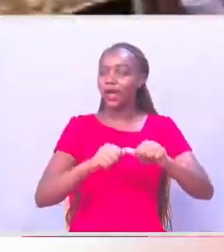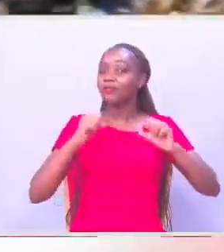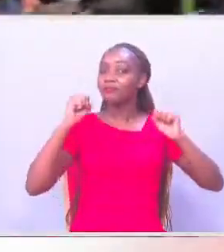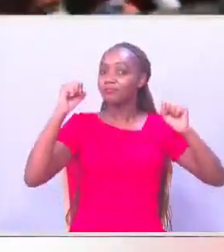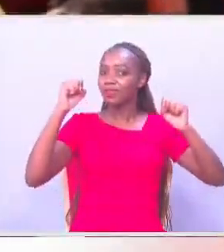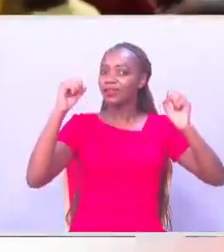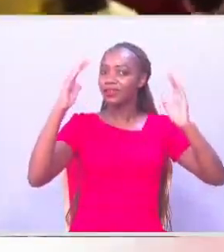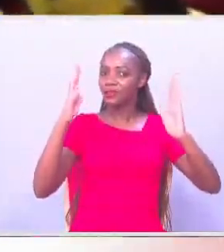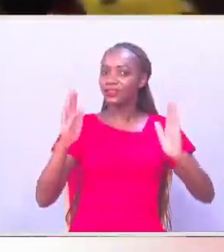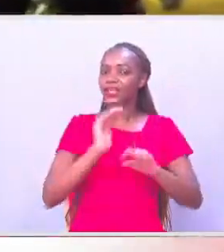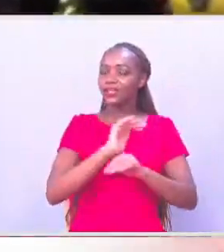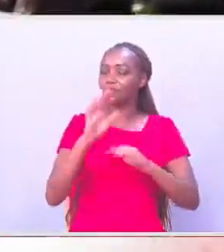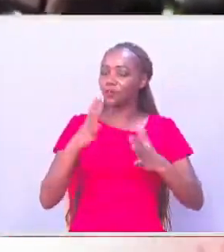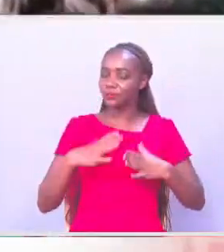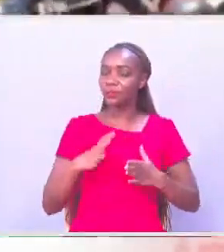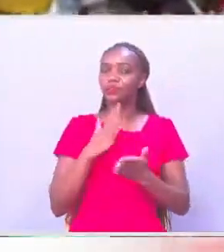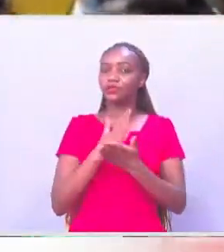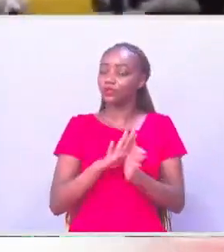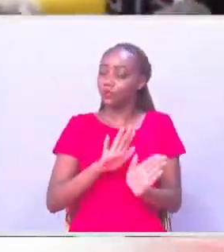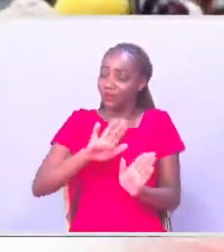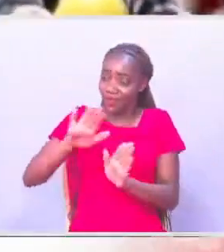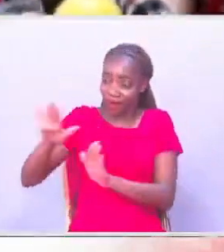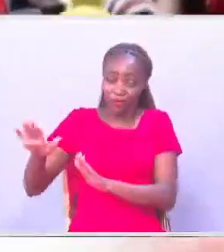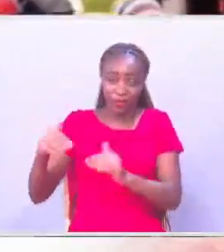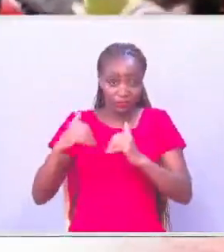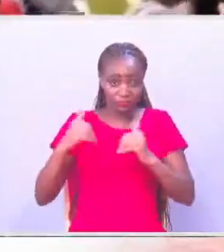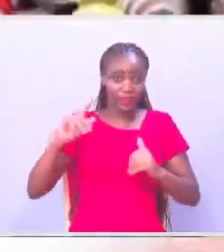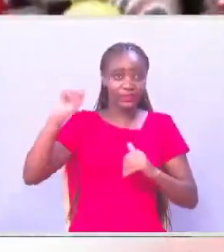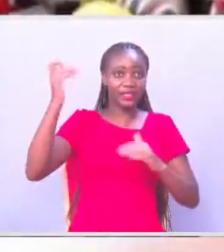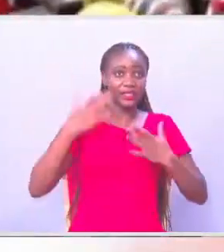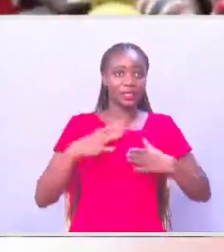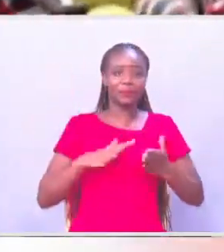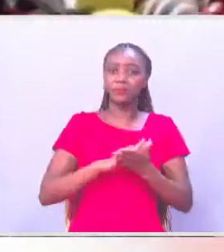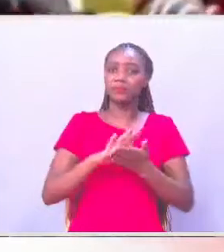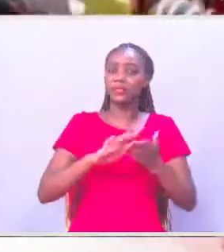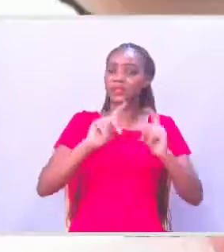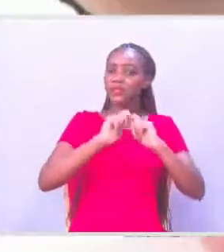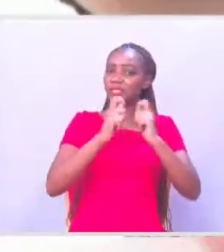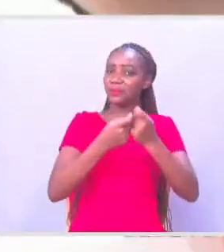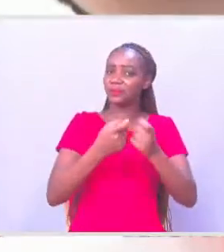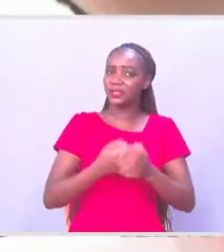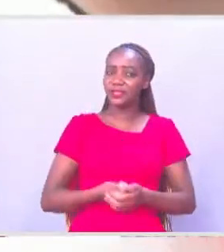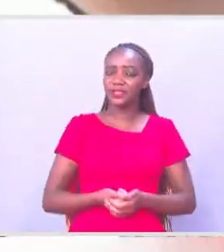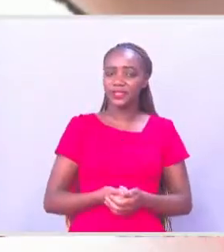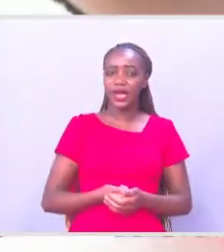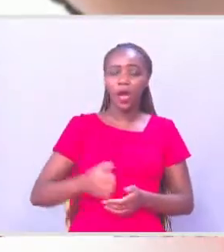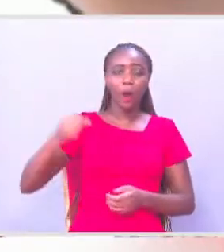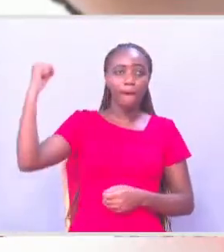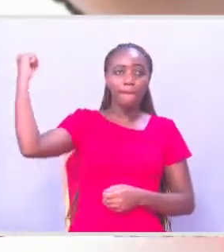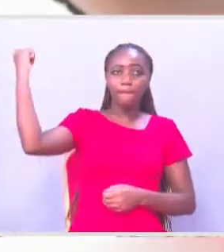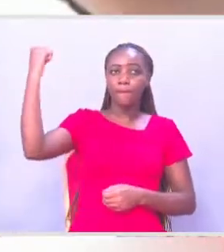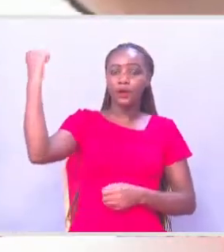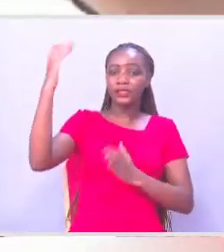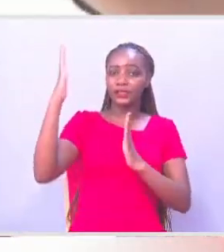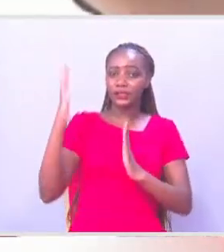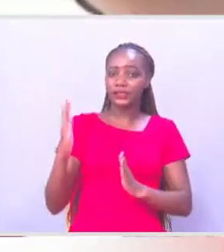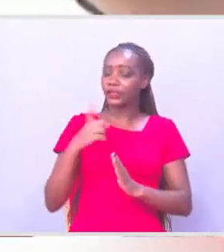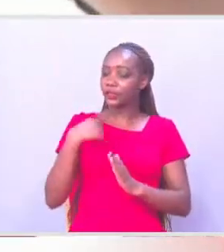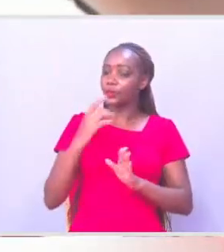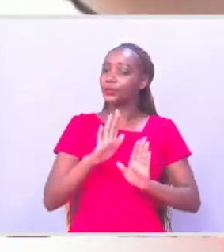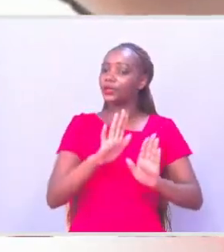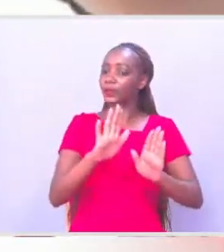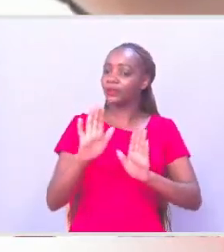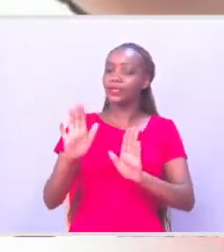called on frontrunners to desist from dividing Kenyans along tribal lines. Politicians wenye wanafanya